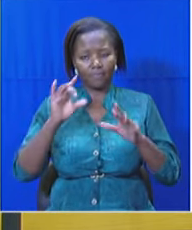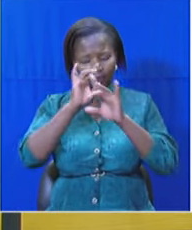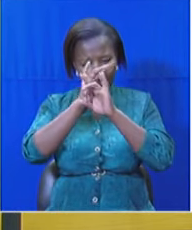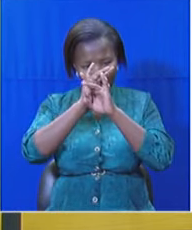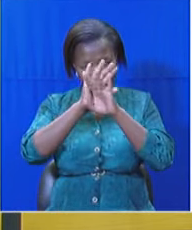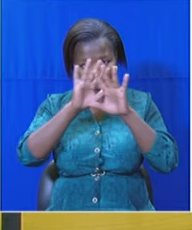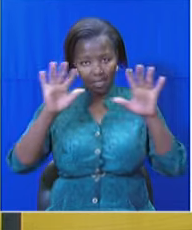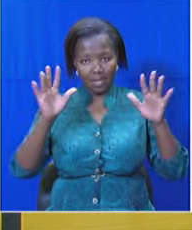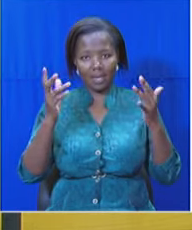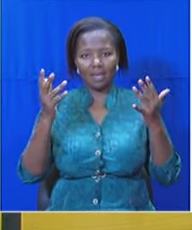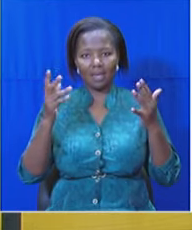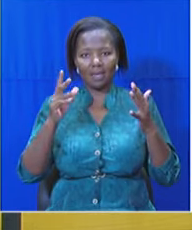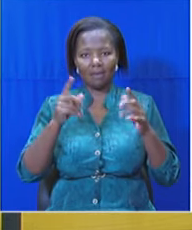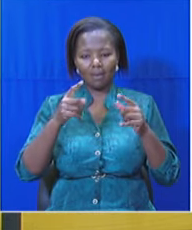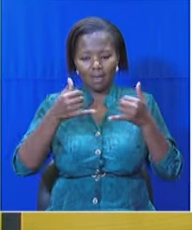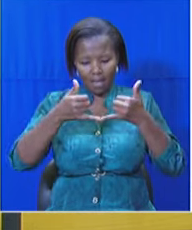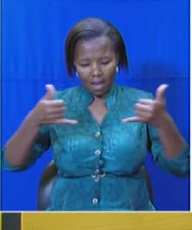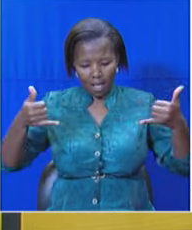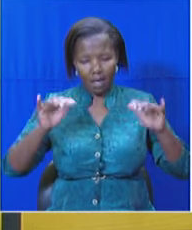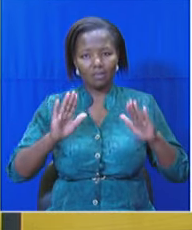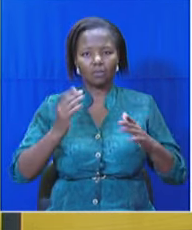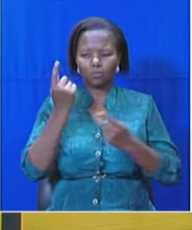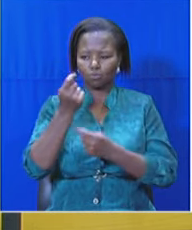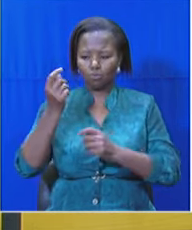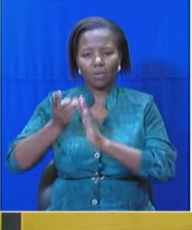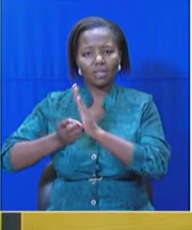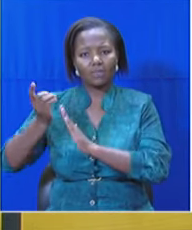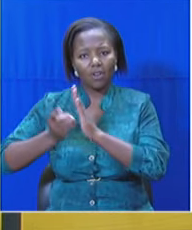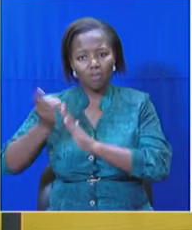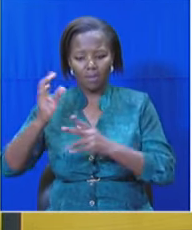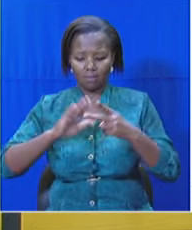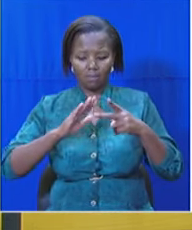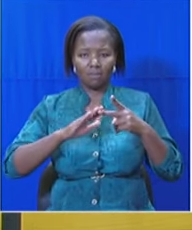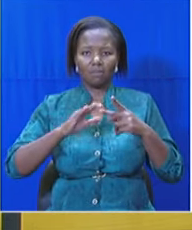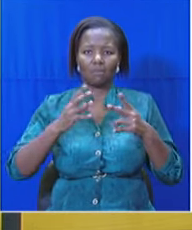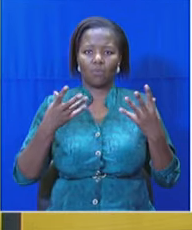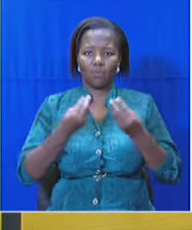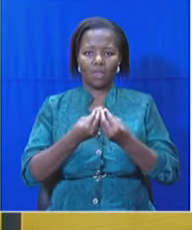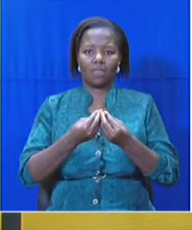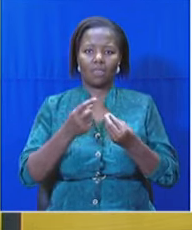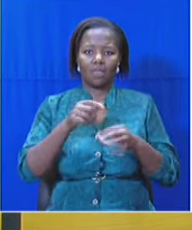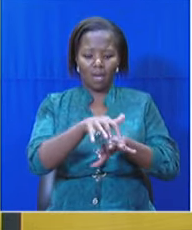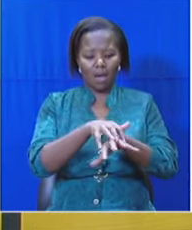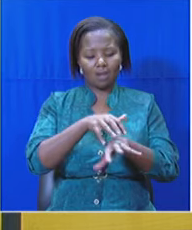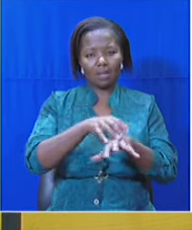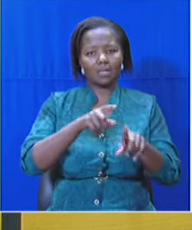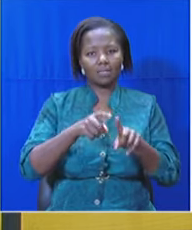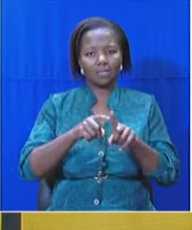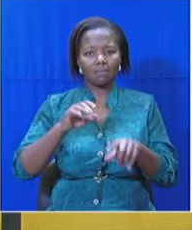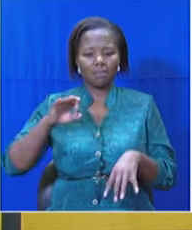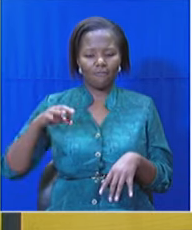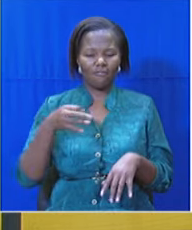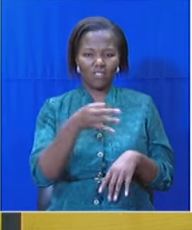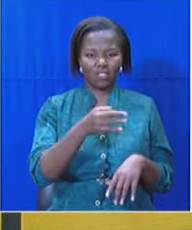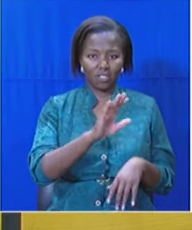of the Department of Rural Development as well as those of Agriculture, Forestry and Fisheries. This is given more importance seeing that